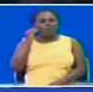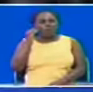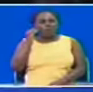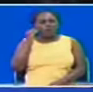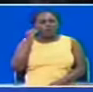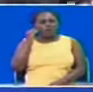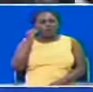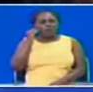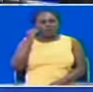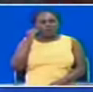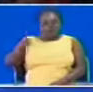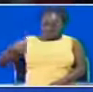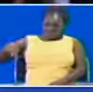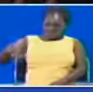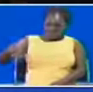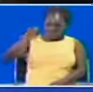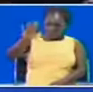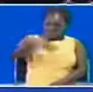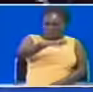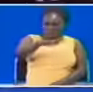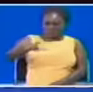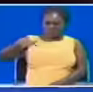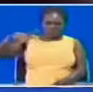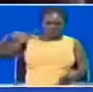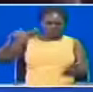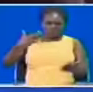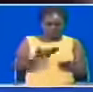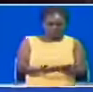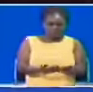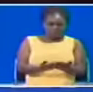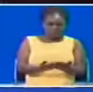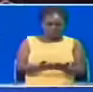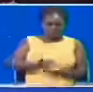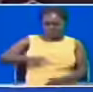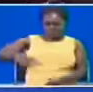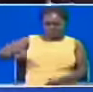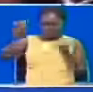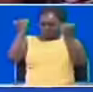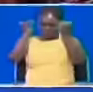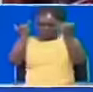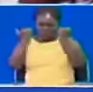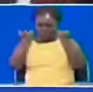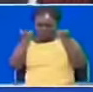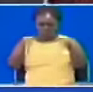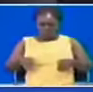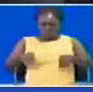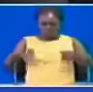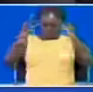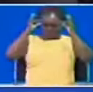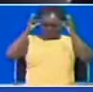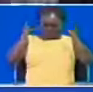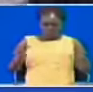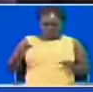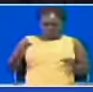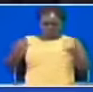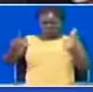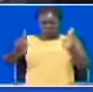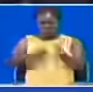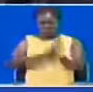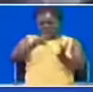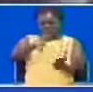They snaked their way from the parliament buildings to the Milimani law courts, where they awaited a court ruling on the legality of the